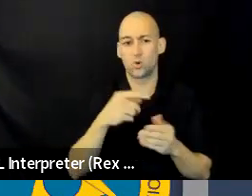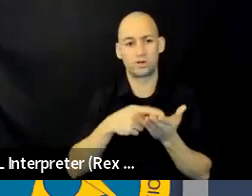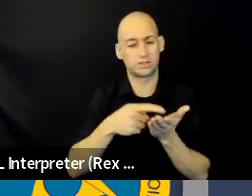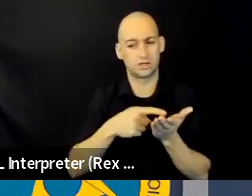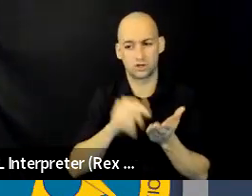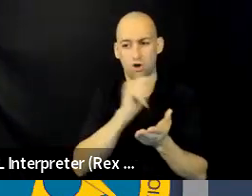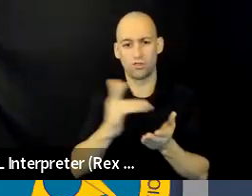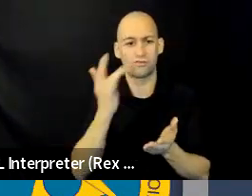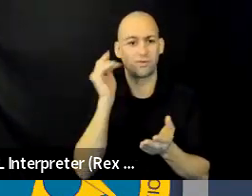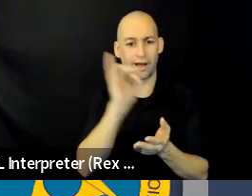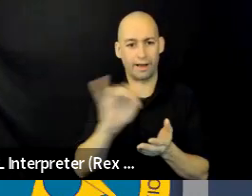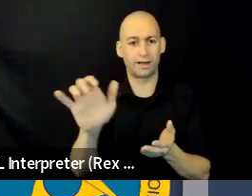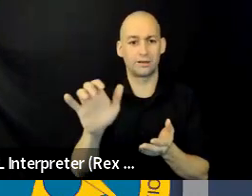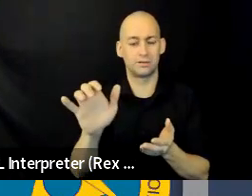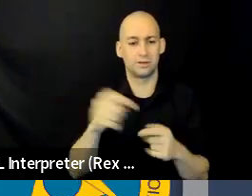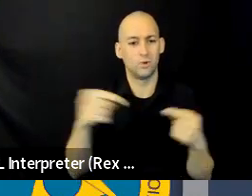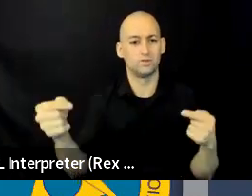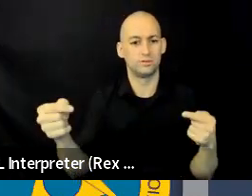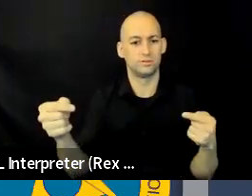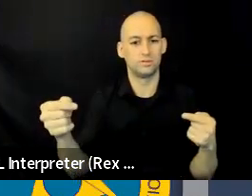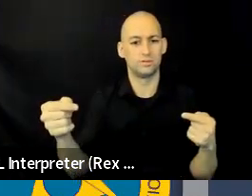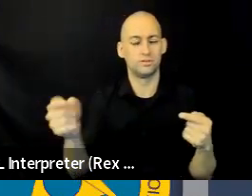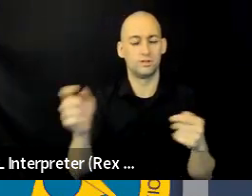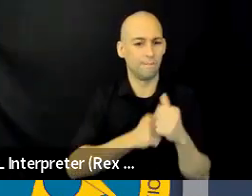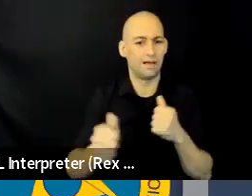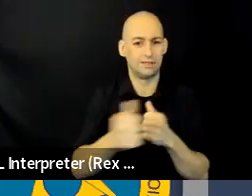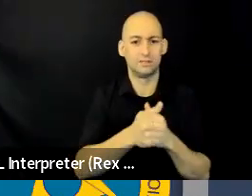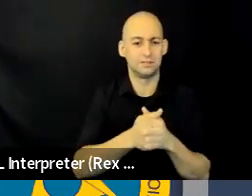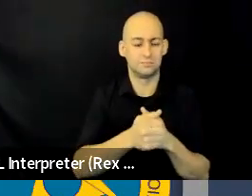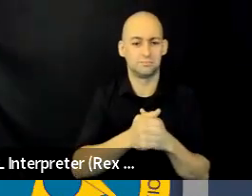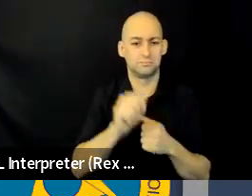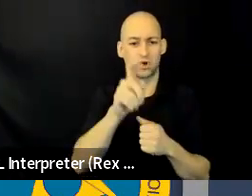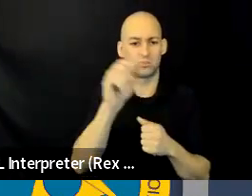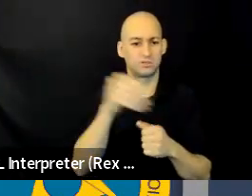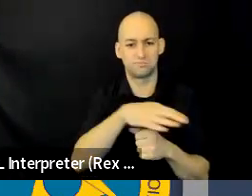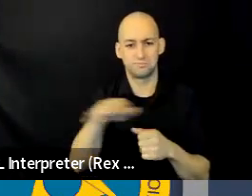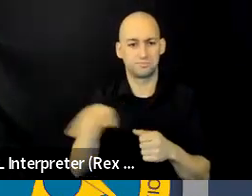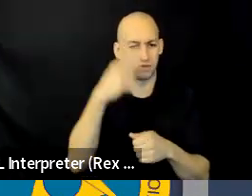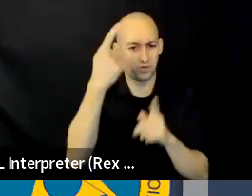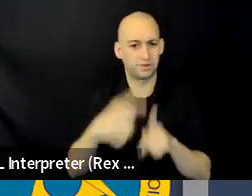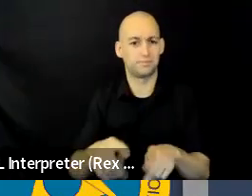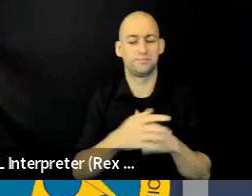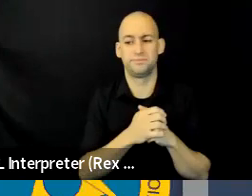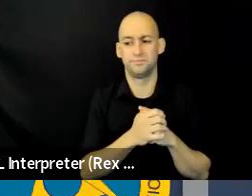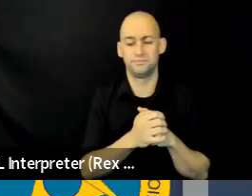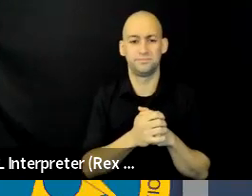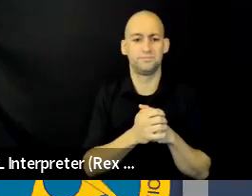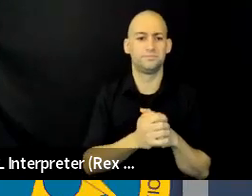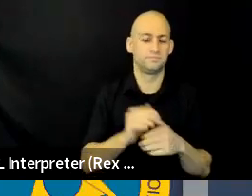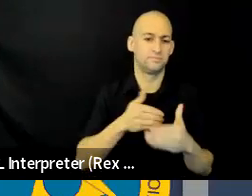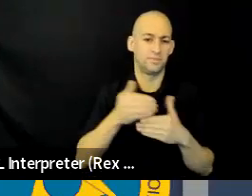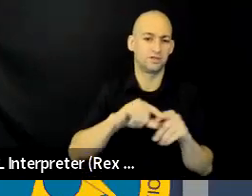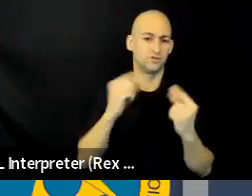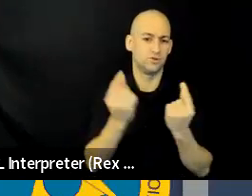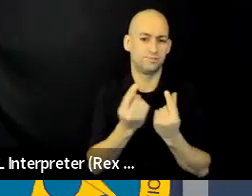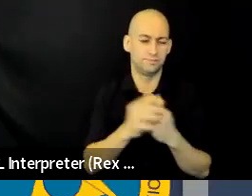those in favor? Aye. Opposed? That passes unanimously. Kat, thank you. The next grouping? Hello,